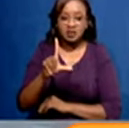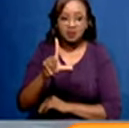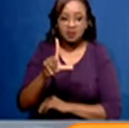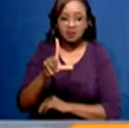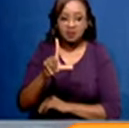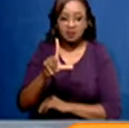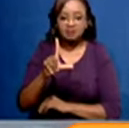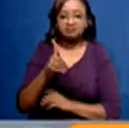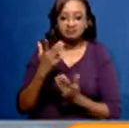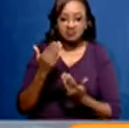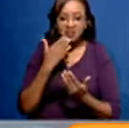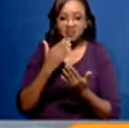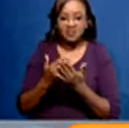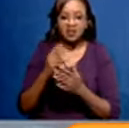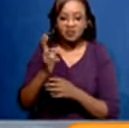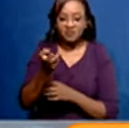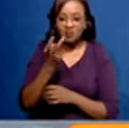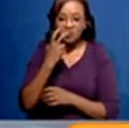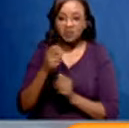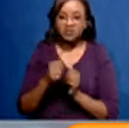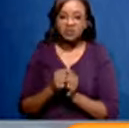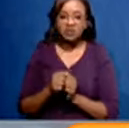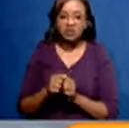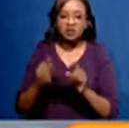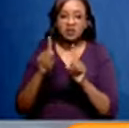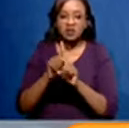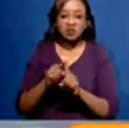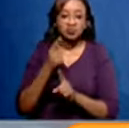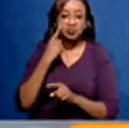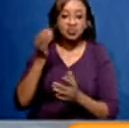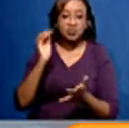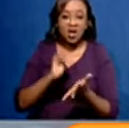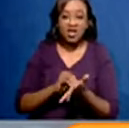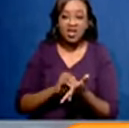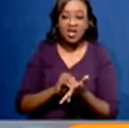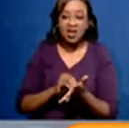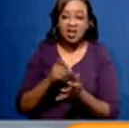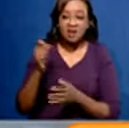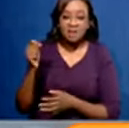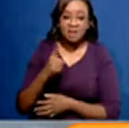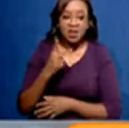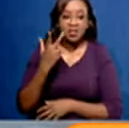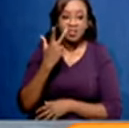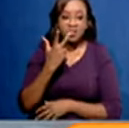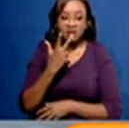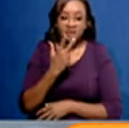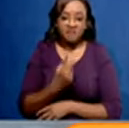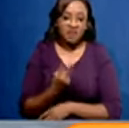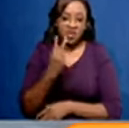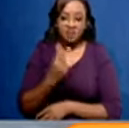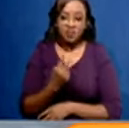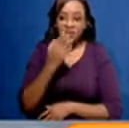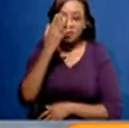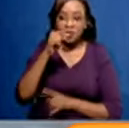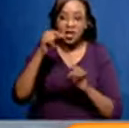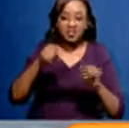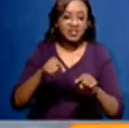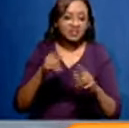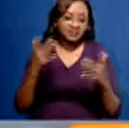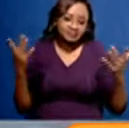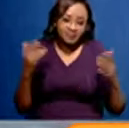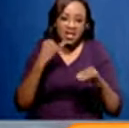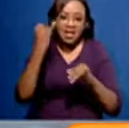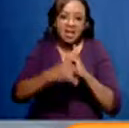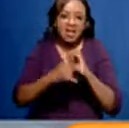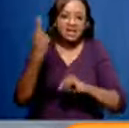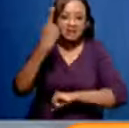JKL. Thanks so much for being a part of the show, folks. We'll see you back here in February, because this is the last day in January. And Prof, I'm